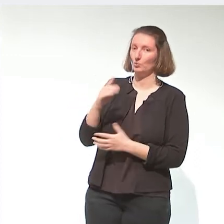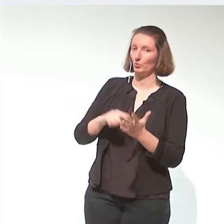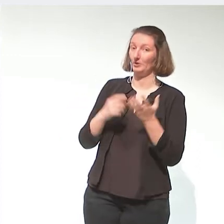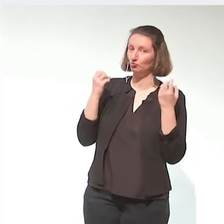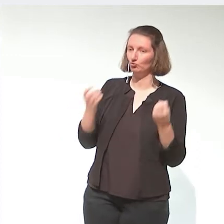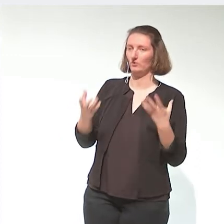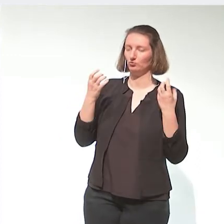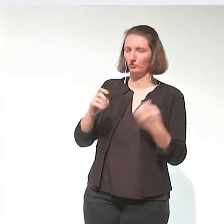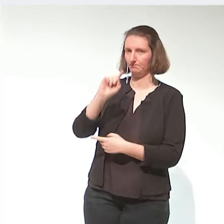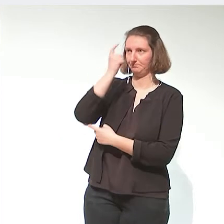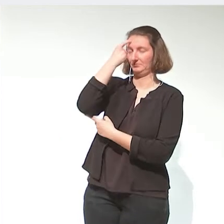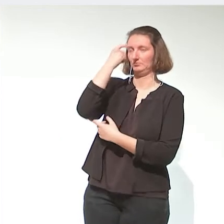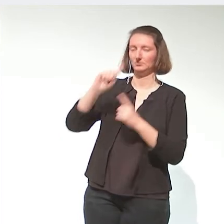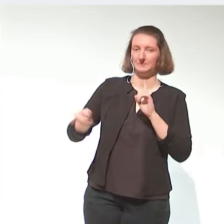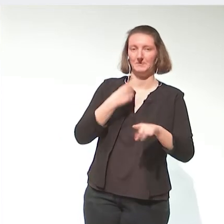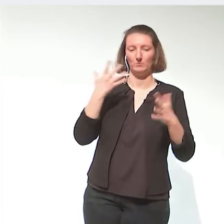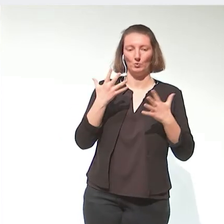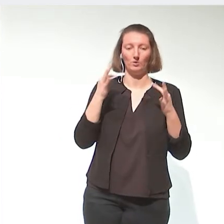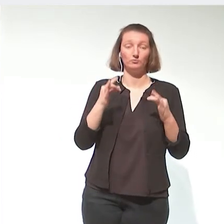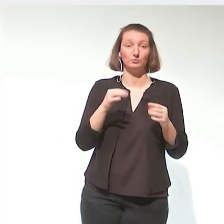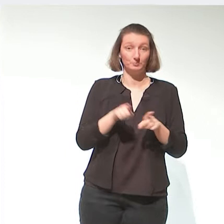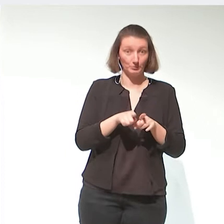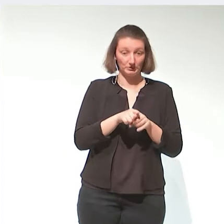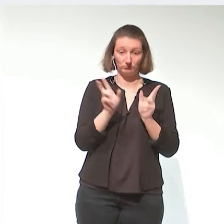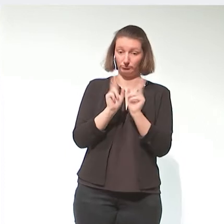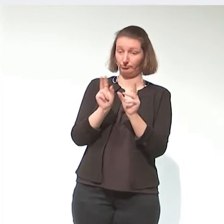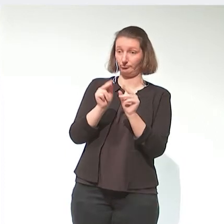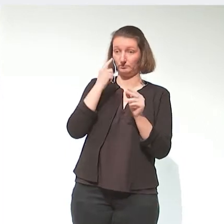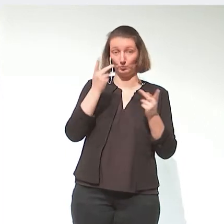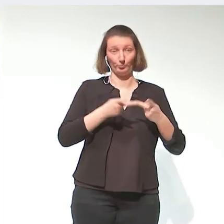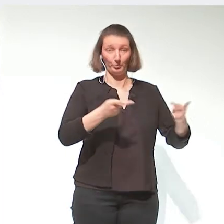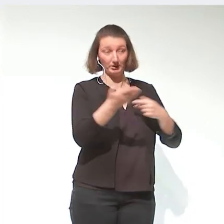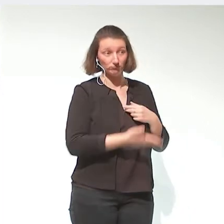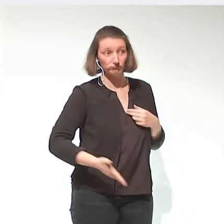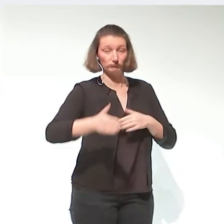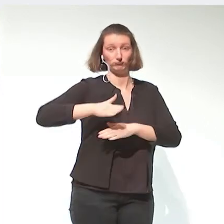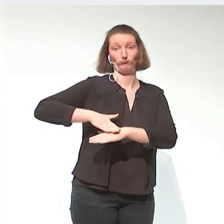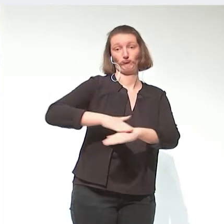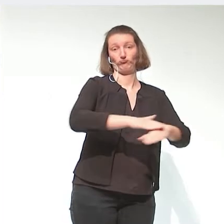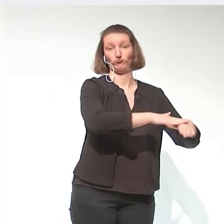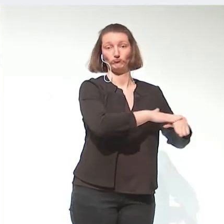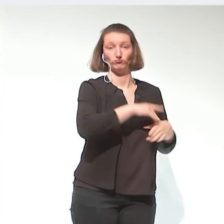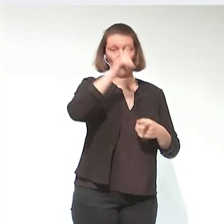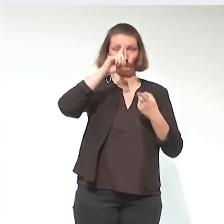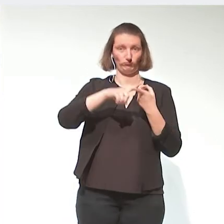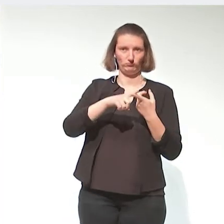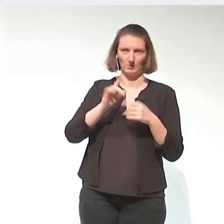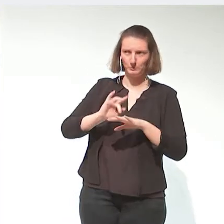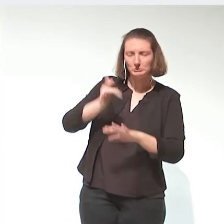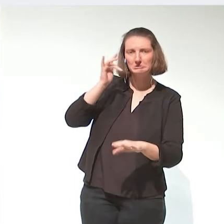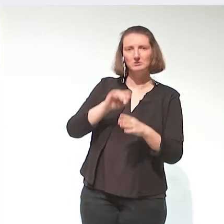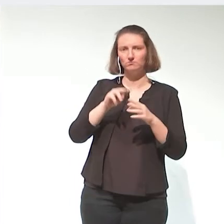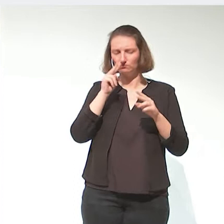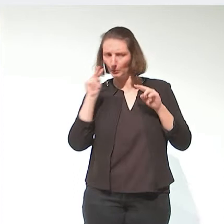guidance. Working together with organizations that provide social services, service to people with